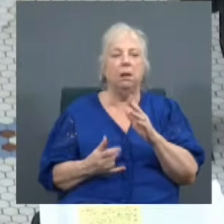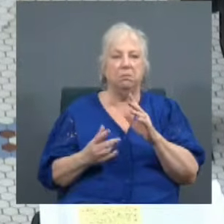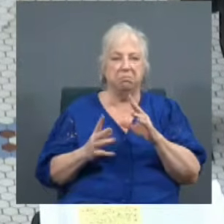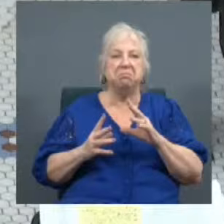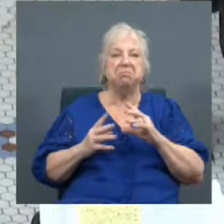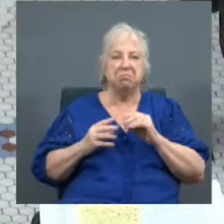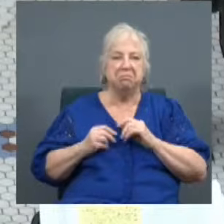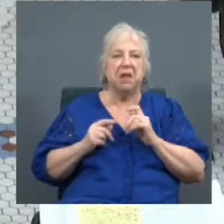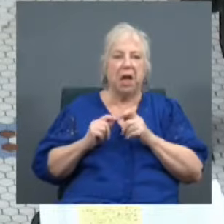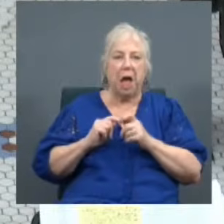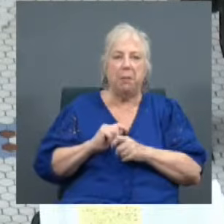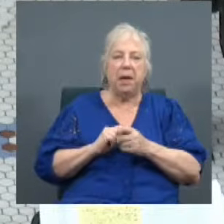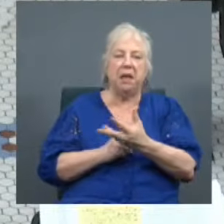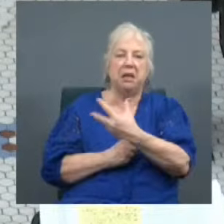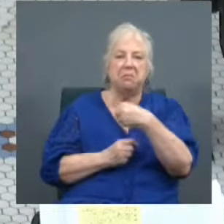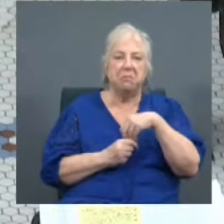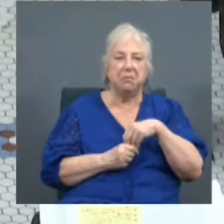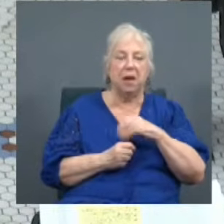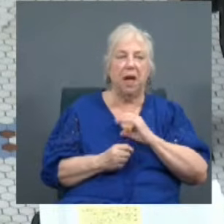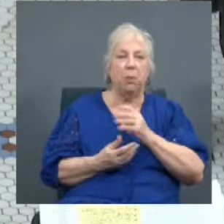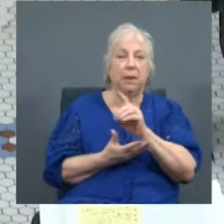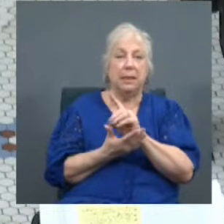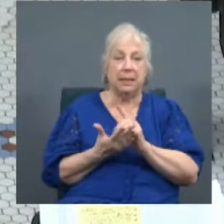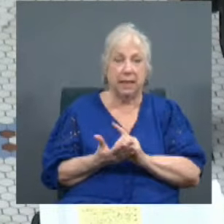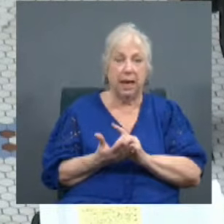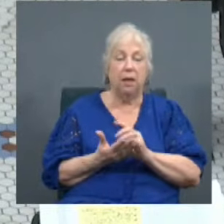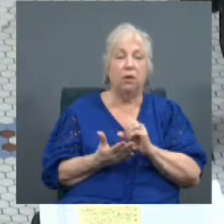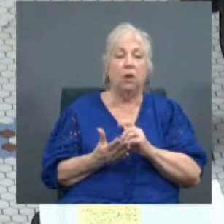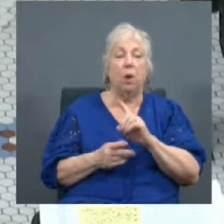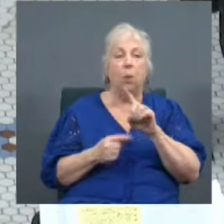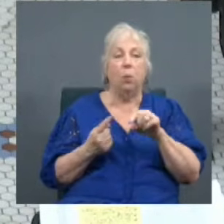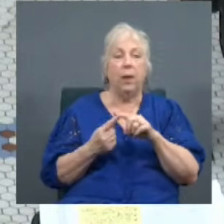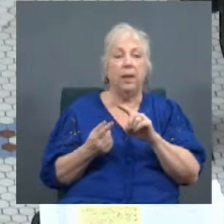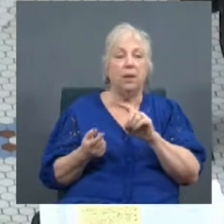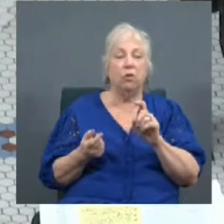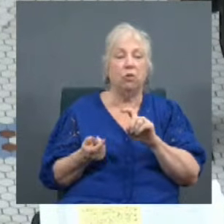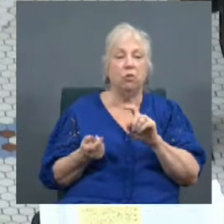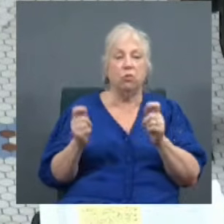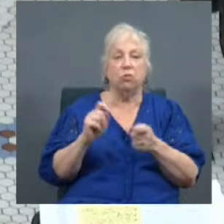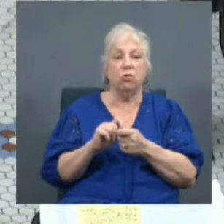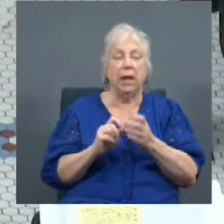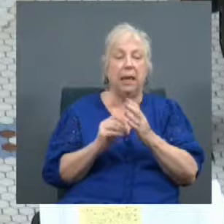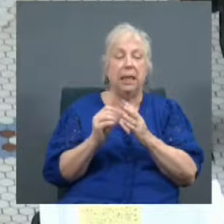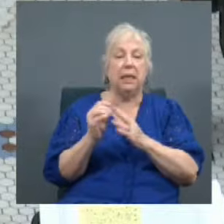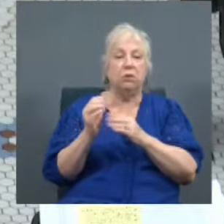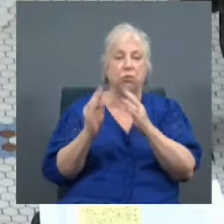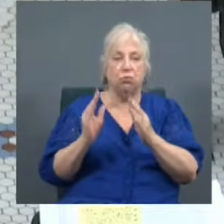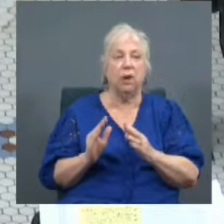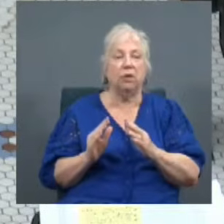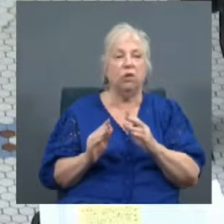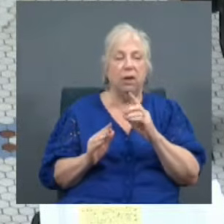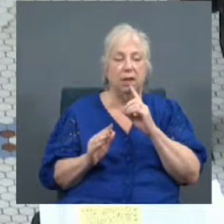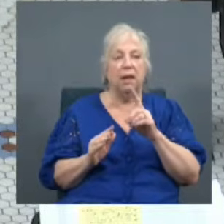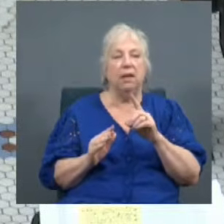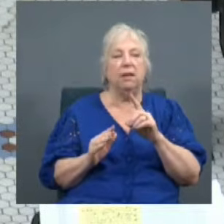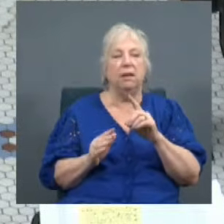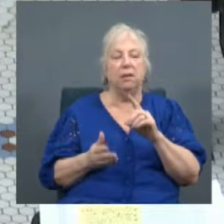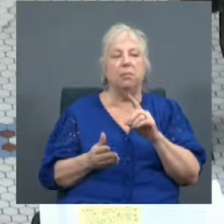accommodate those in our design. So when it gets reconstructed, it's restored to its original